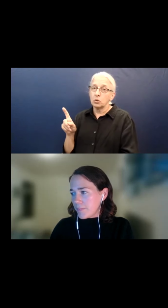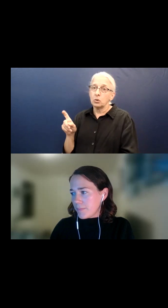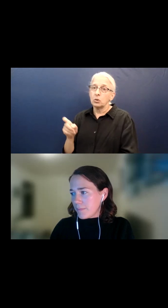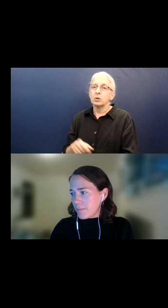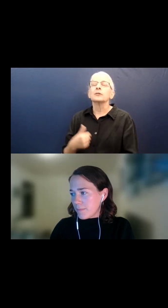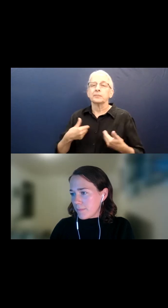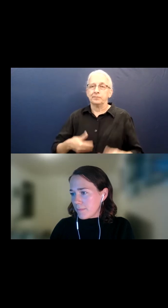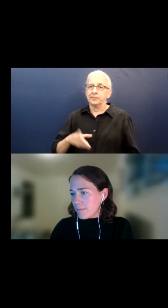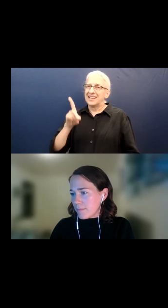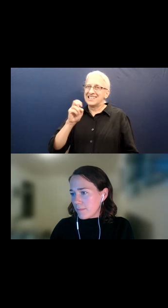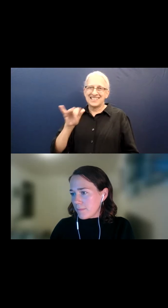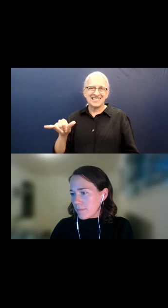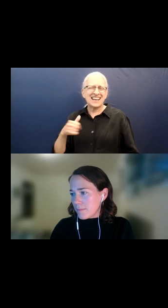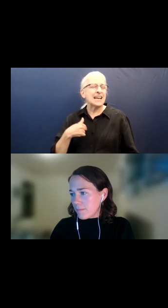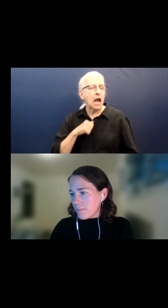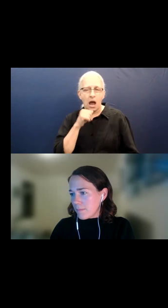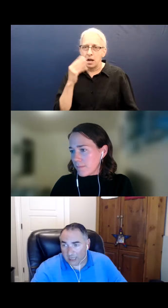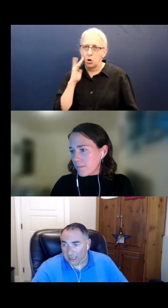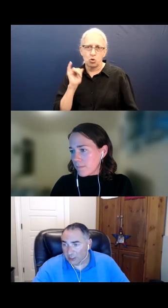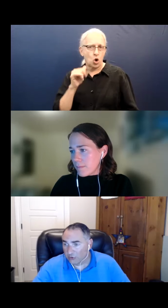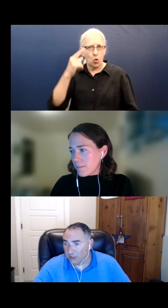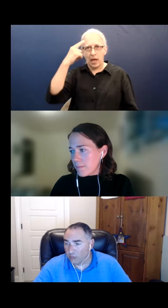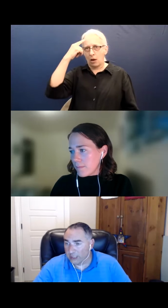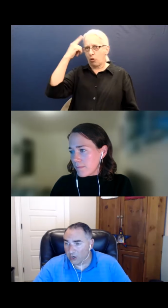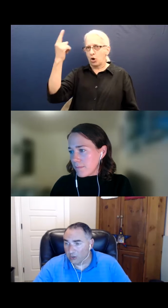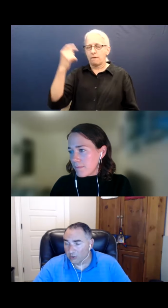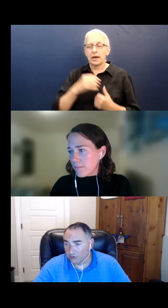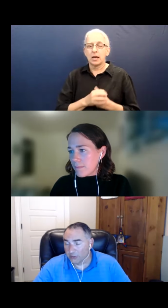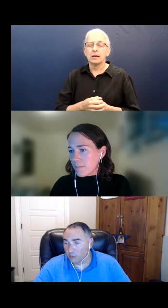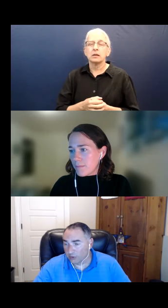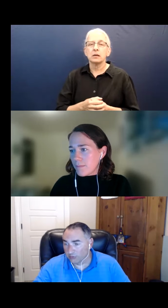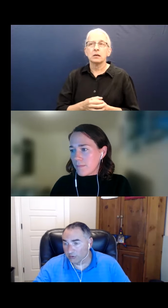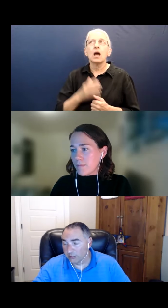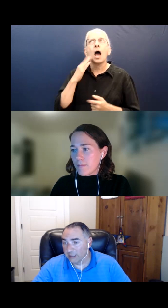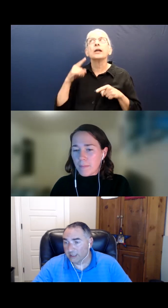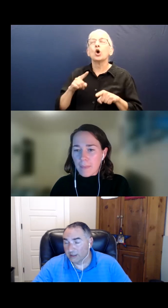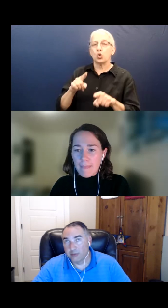This is Danny. I don't know that right offhand. I know that we are during the